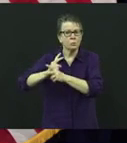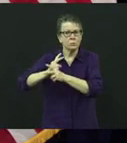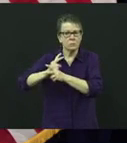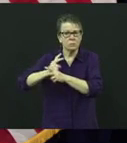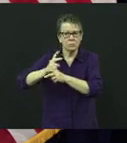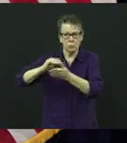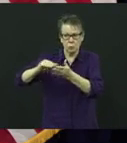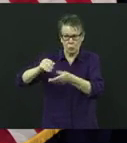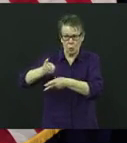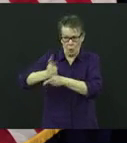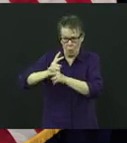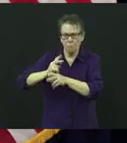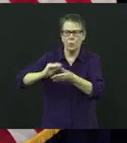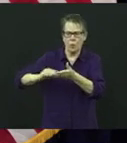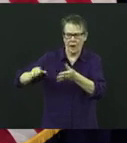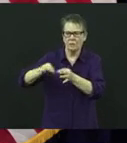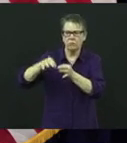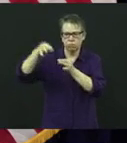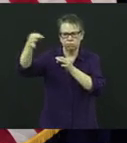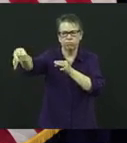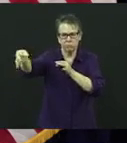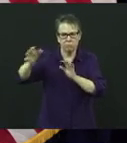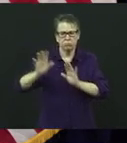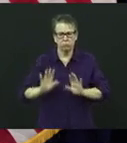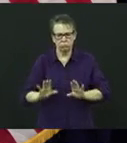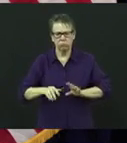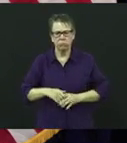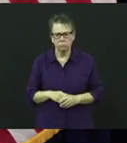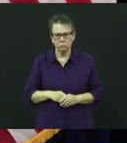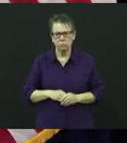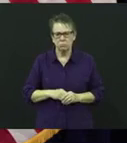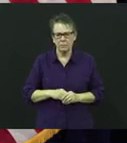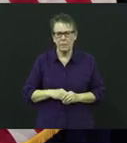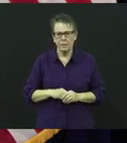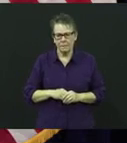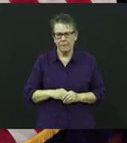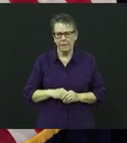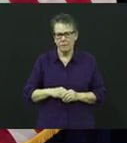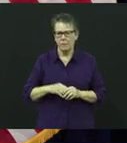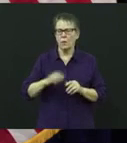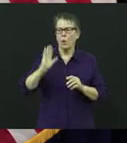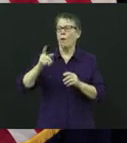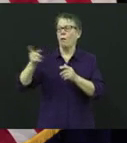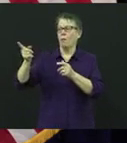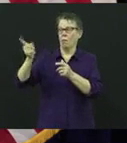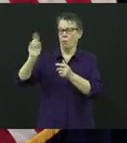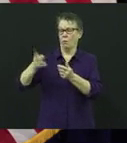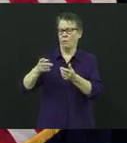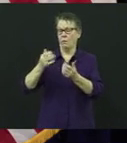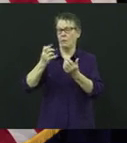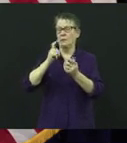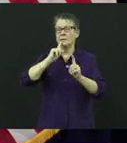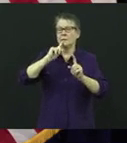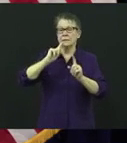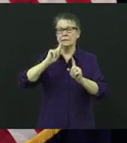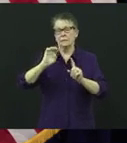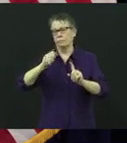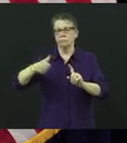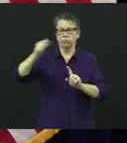the impacts of this decision on other areas of state law, and that will be forthcoming.